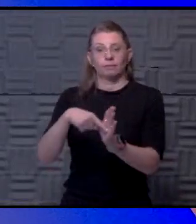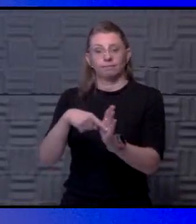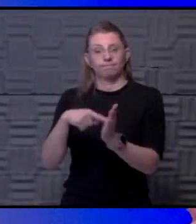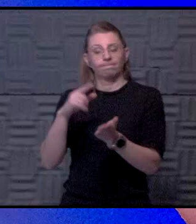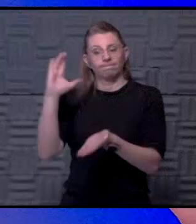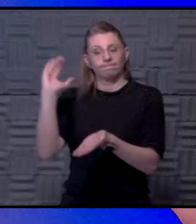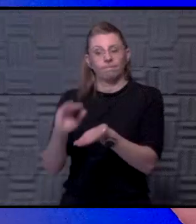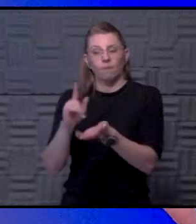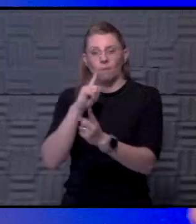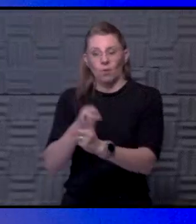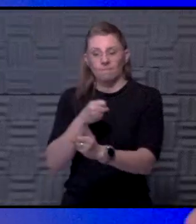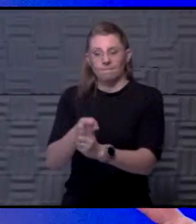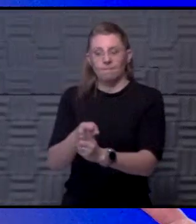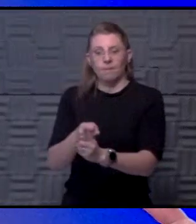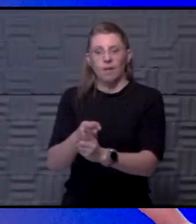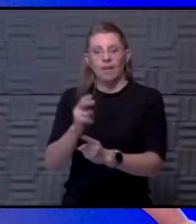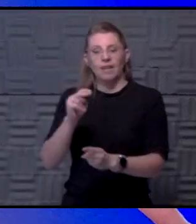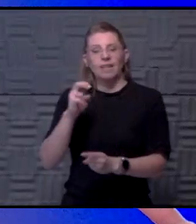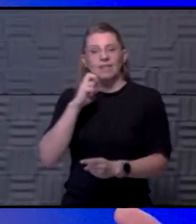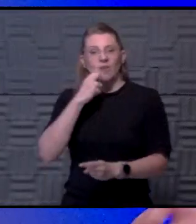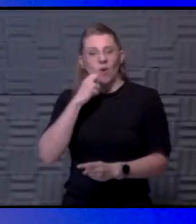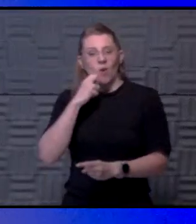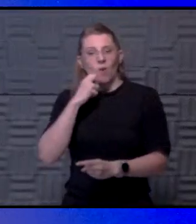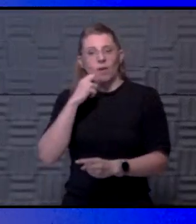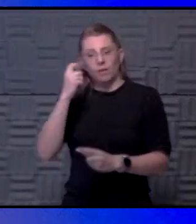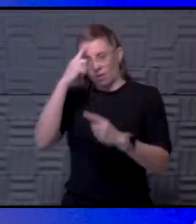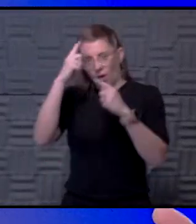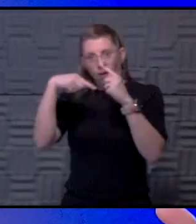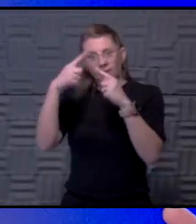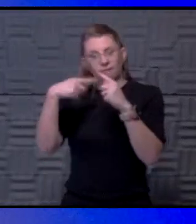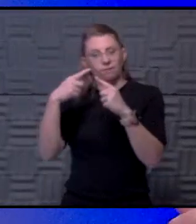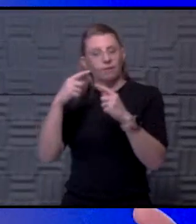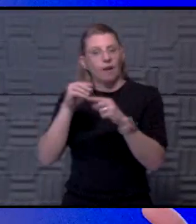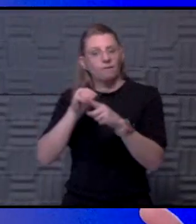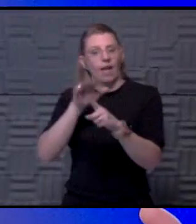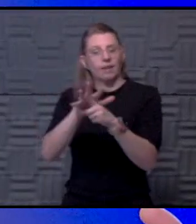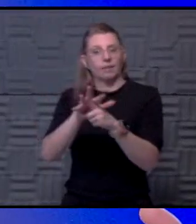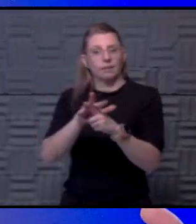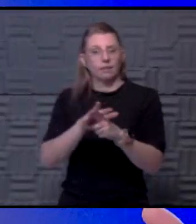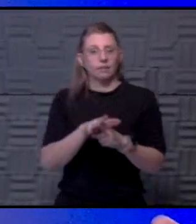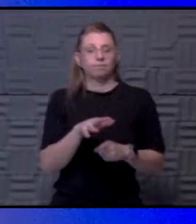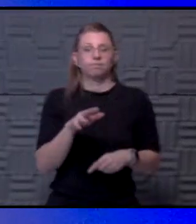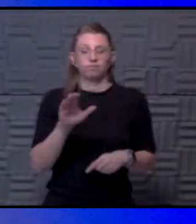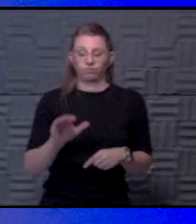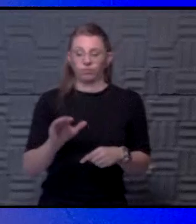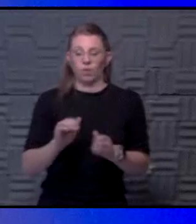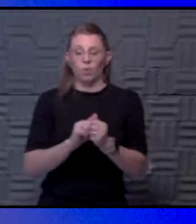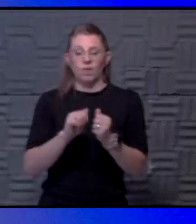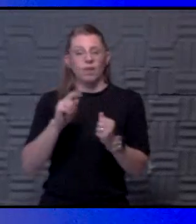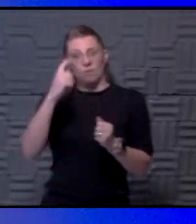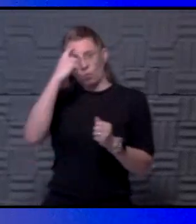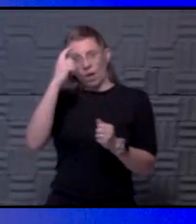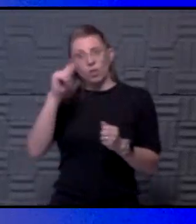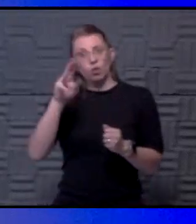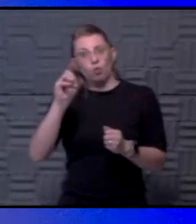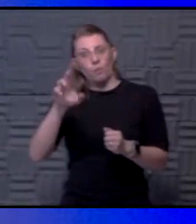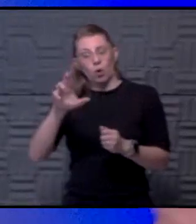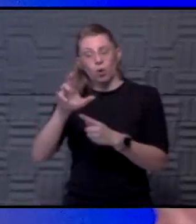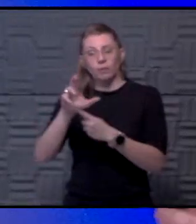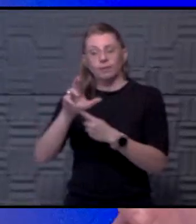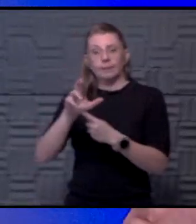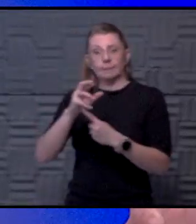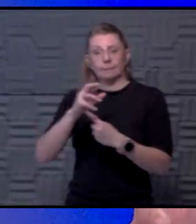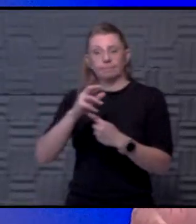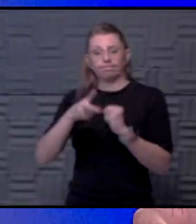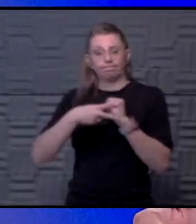of the impact on neurocognitive effects. So young kids with brain tumors being treated with proton therapy, having a better preservation